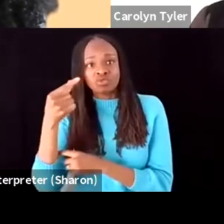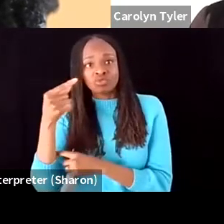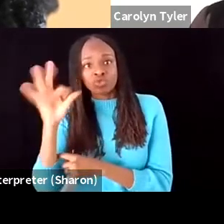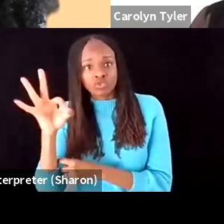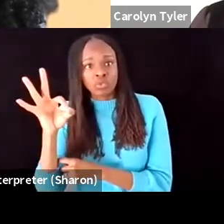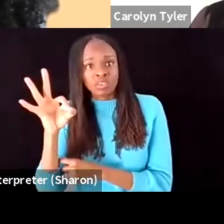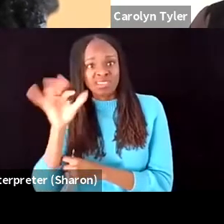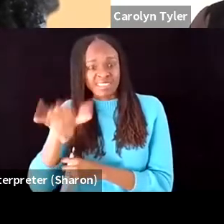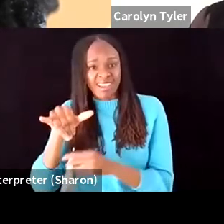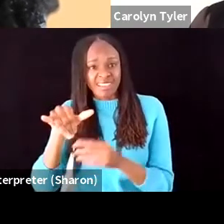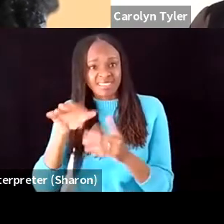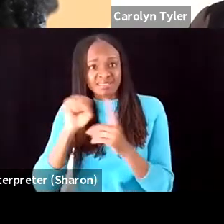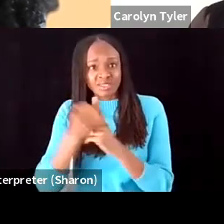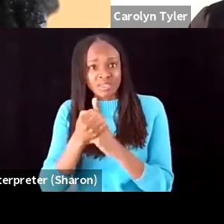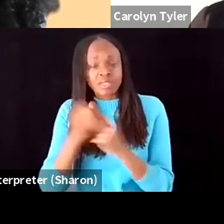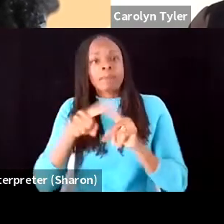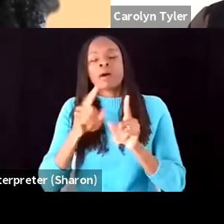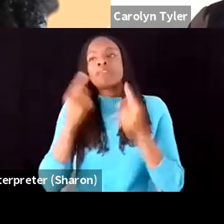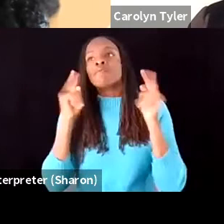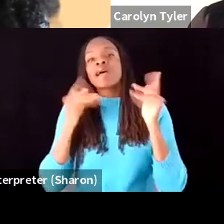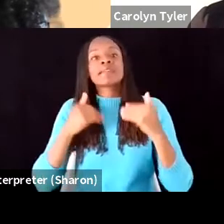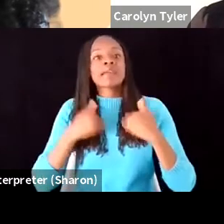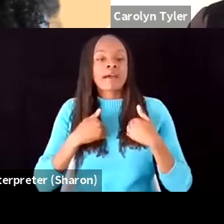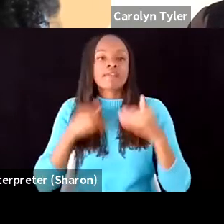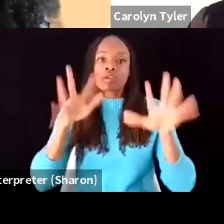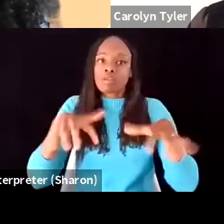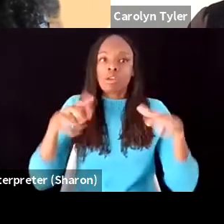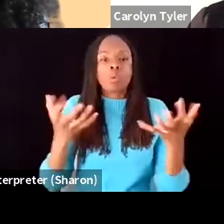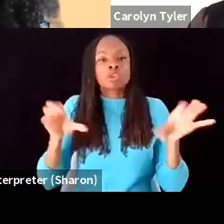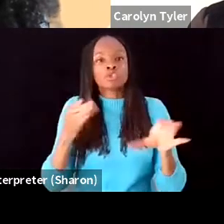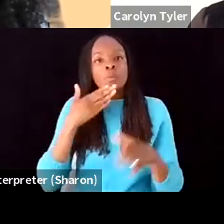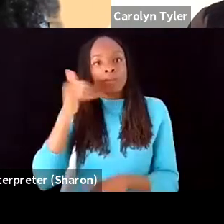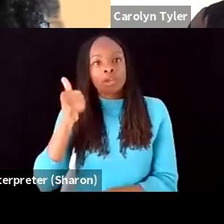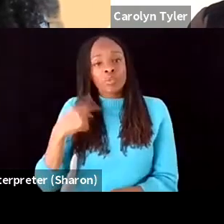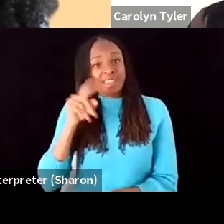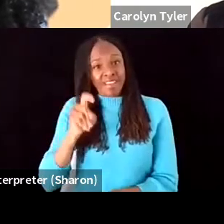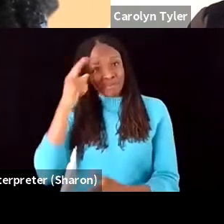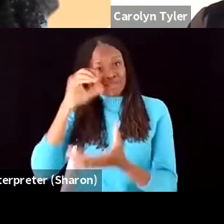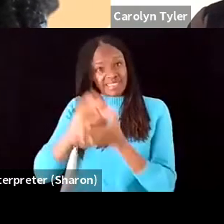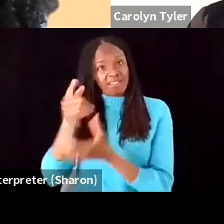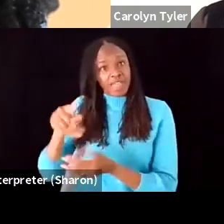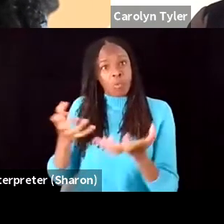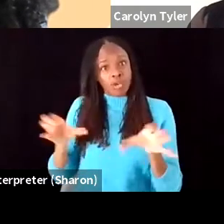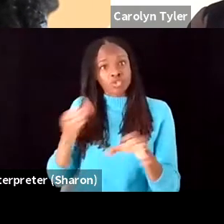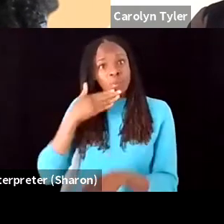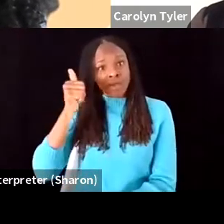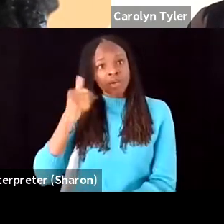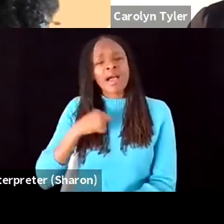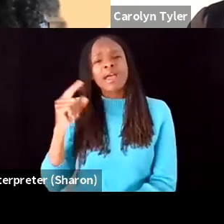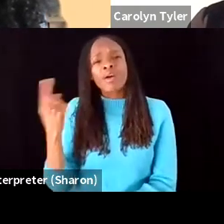But we finally have an audience that wants to do better, and we have to believe that they want to do better. So I always